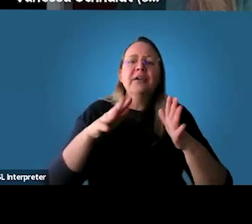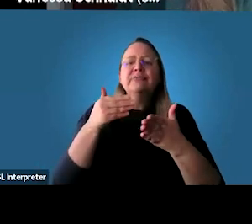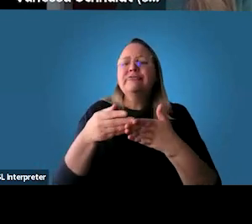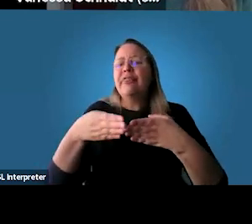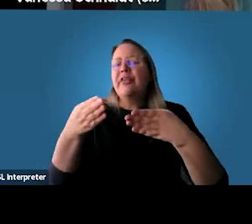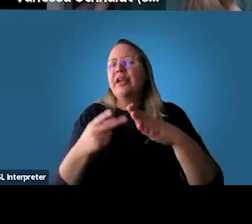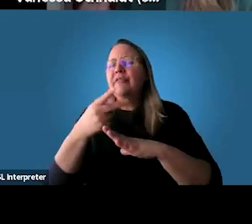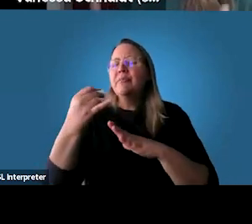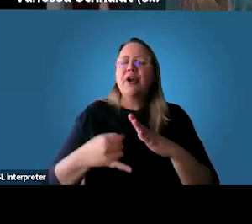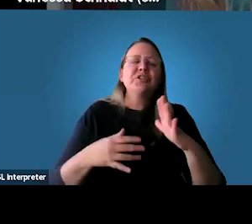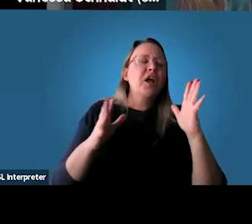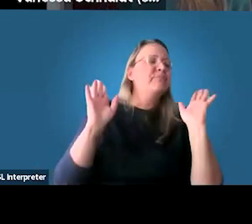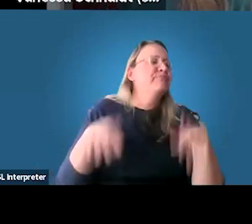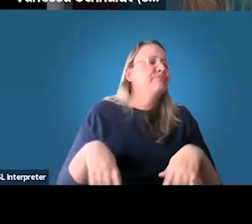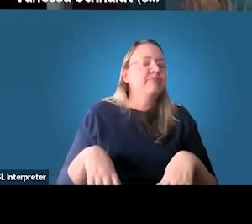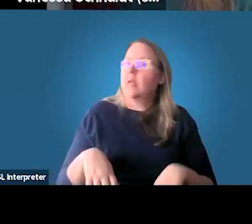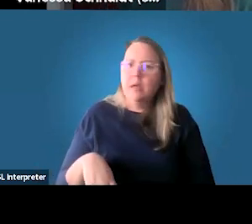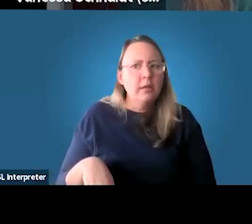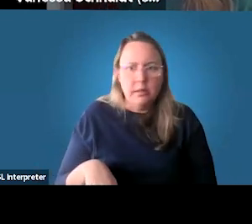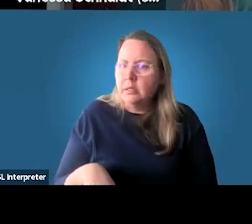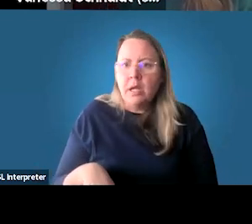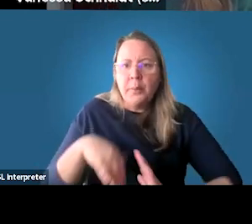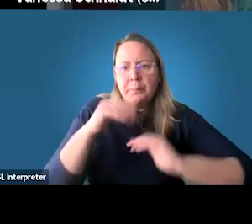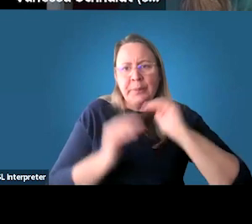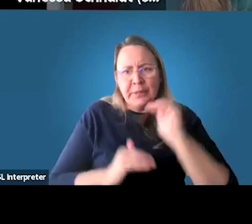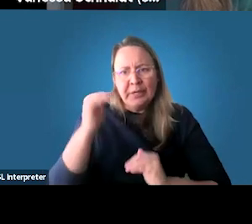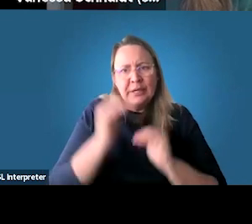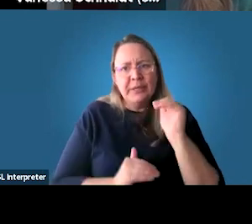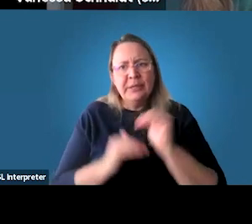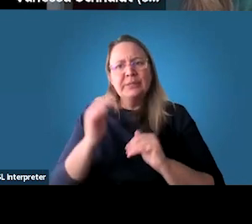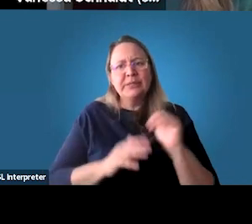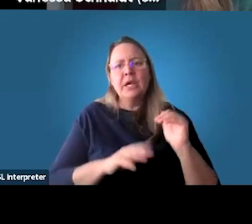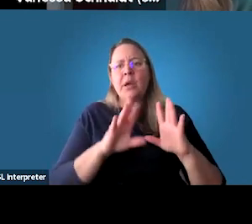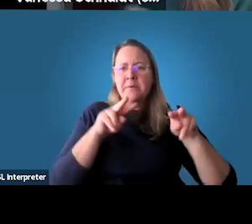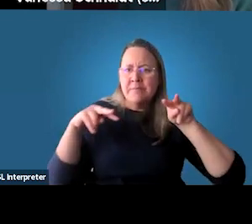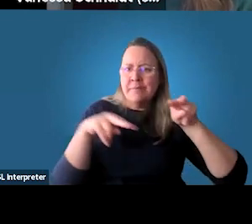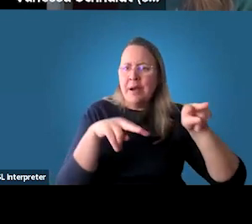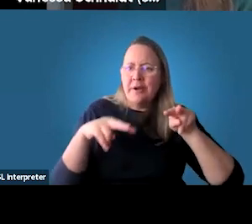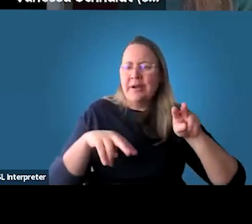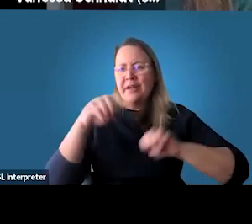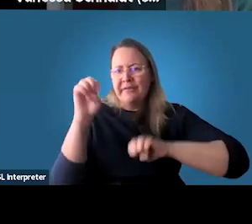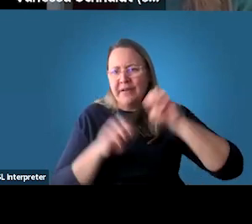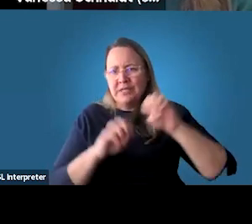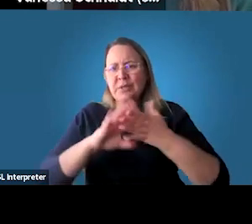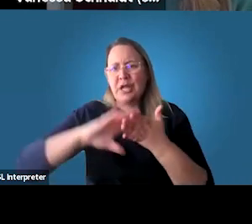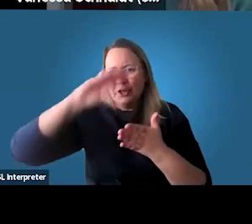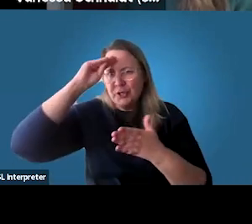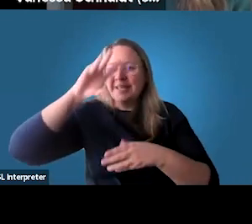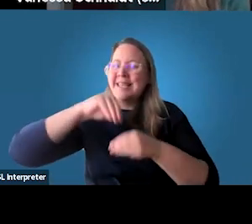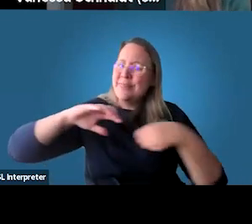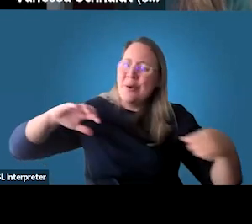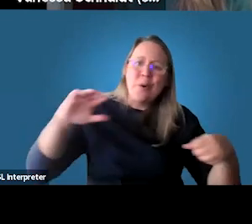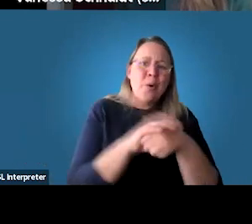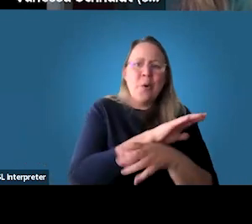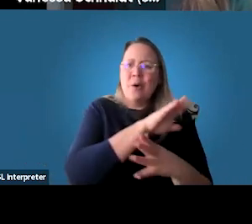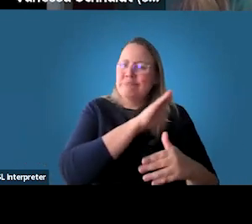a campaign. What we want to do instead is build monitoring, evaluation, and learning into the entire process. And that